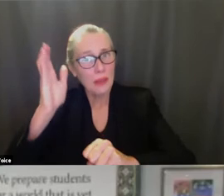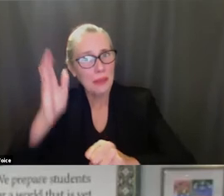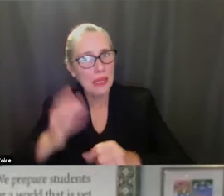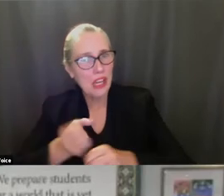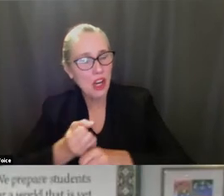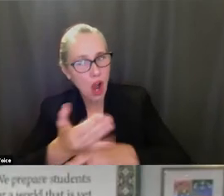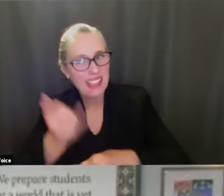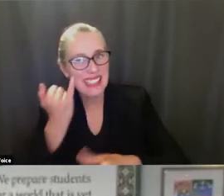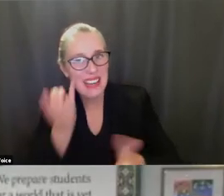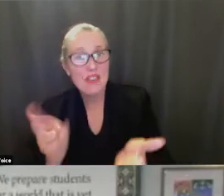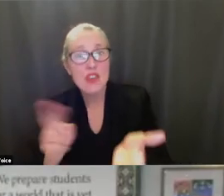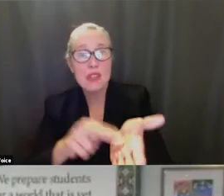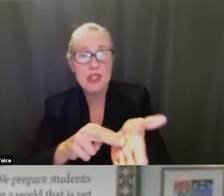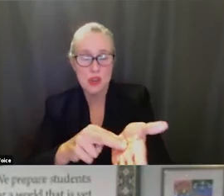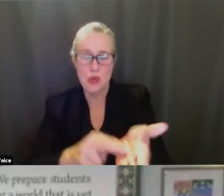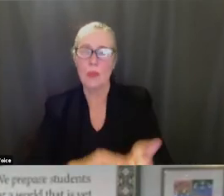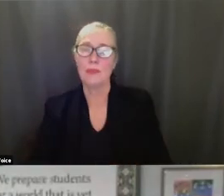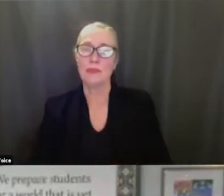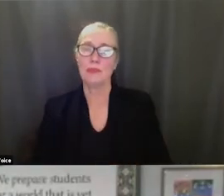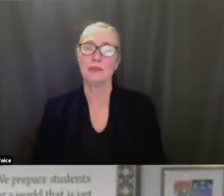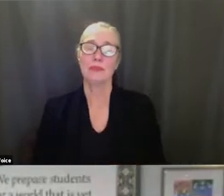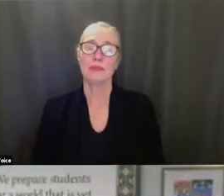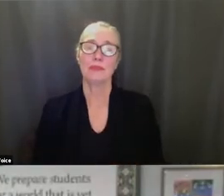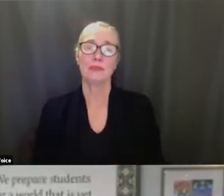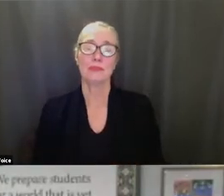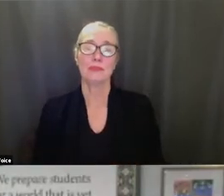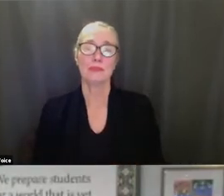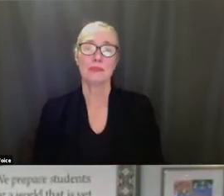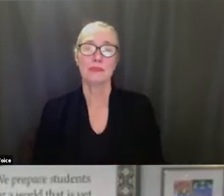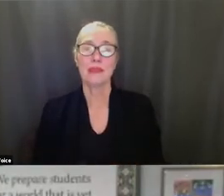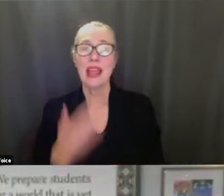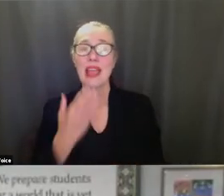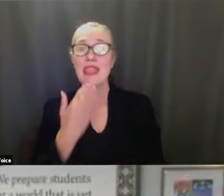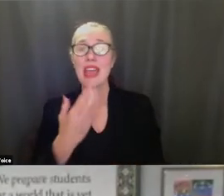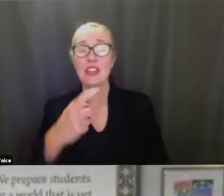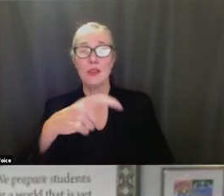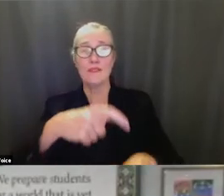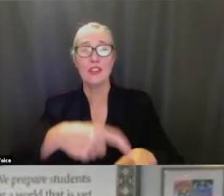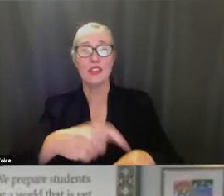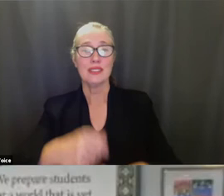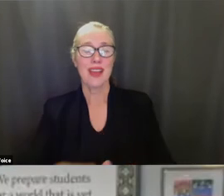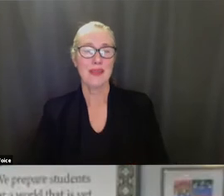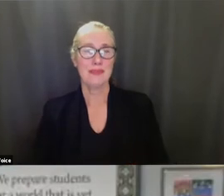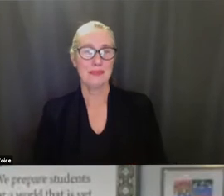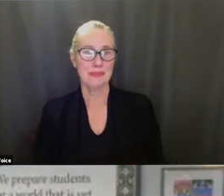you renew that contract thank you for your time